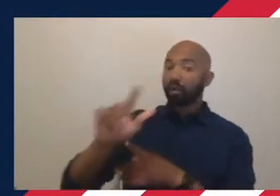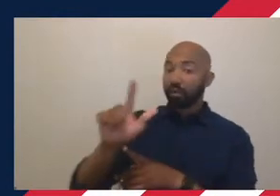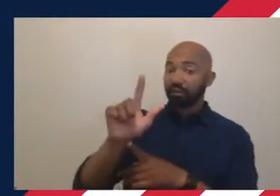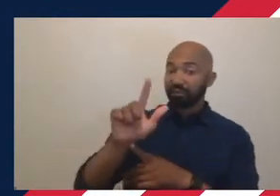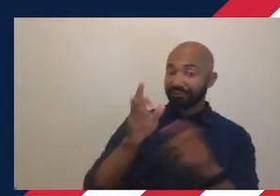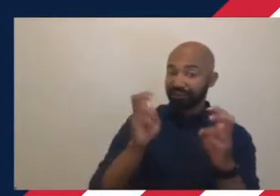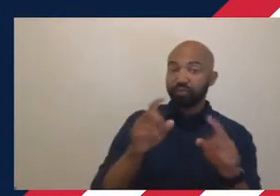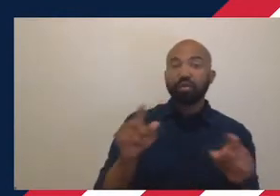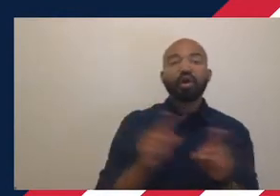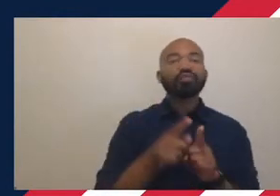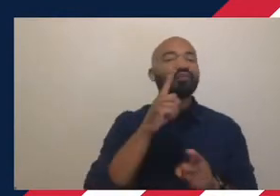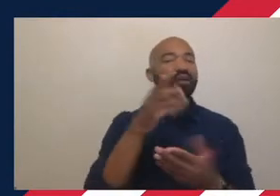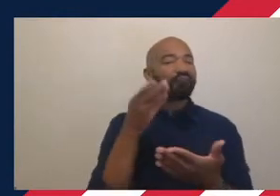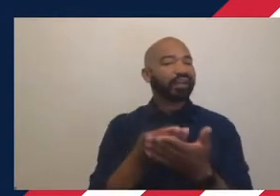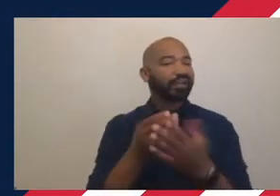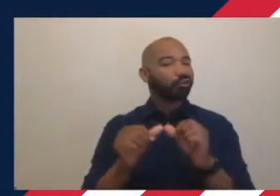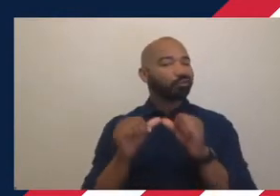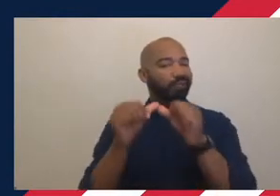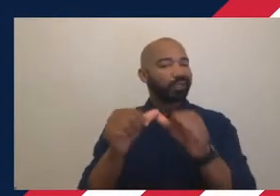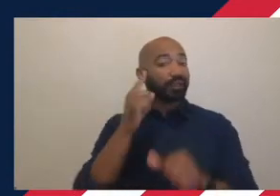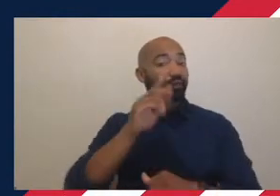financial stability for our country.